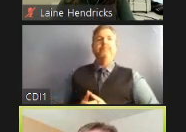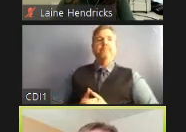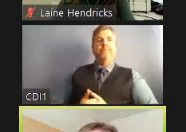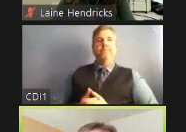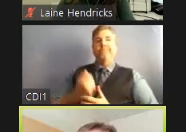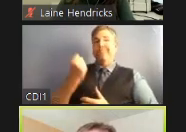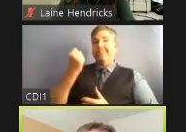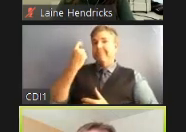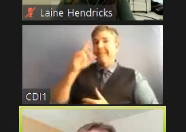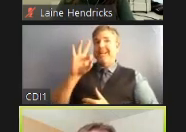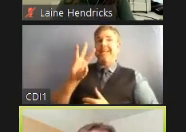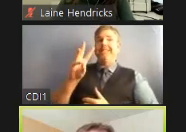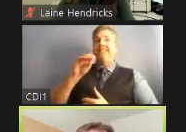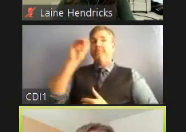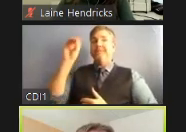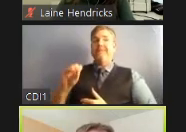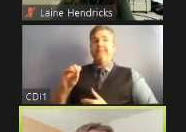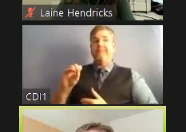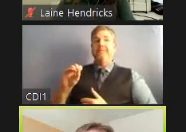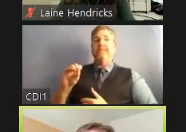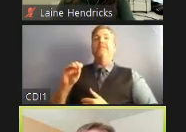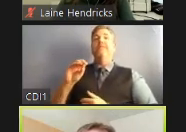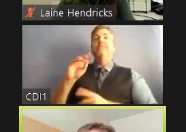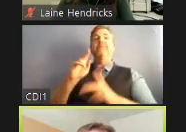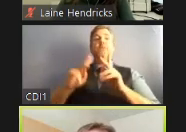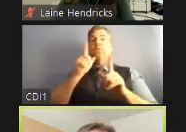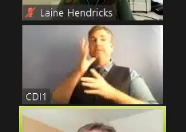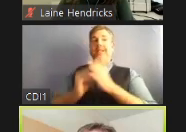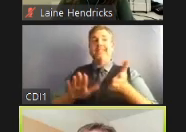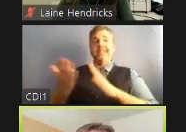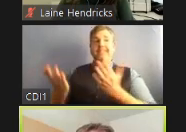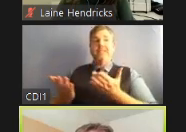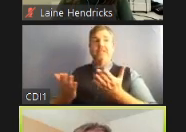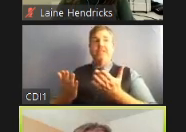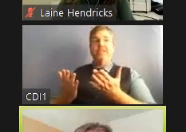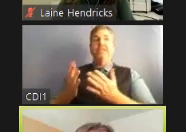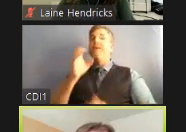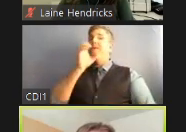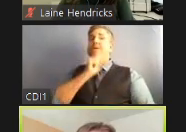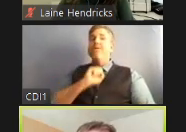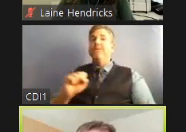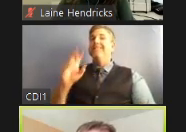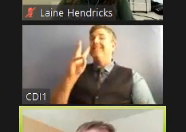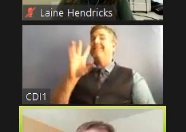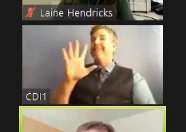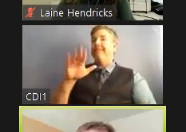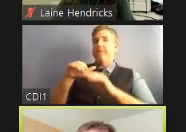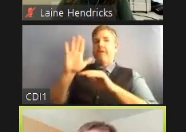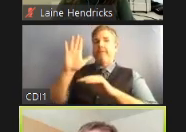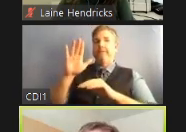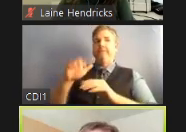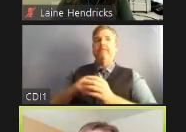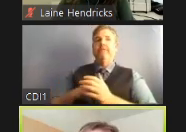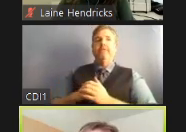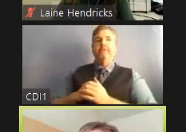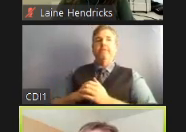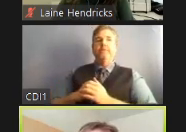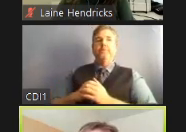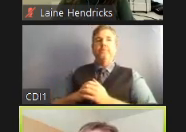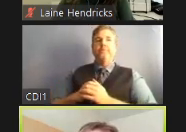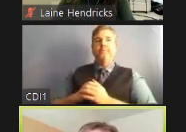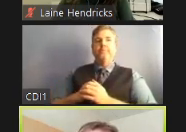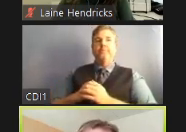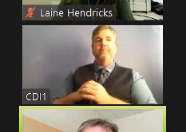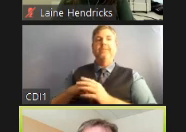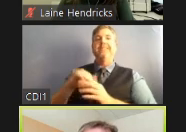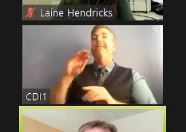aged 65 or greater, and 70% are among people aged 80 or greater. So Marin is having a,